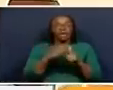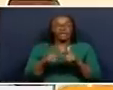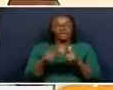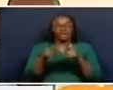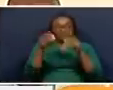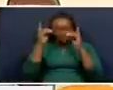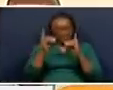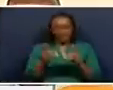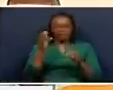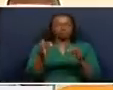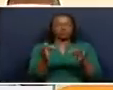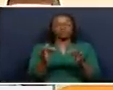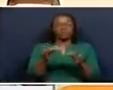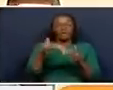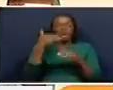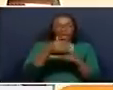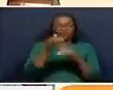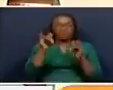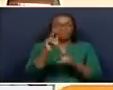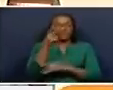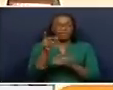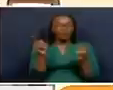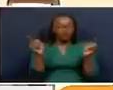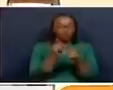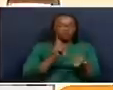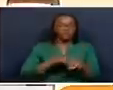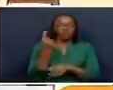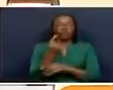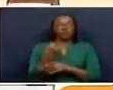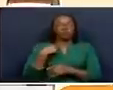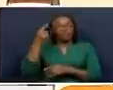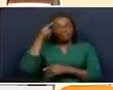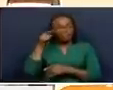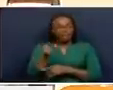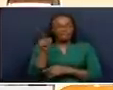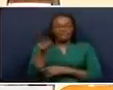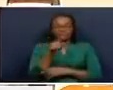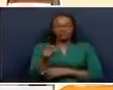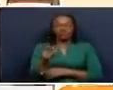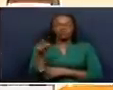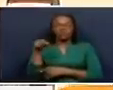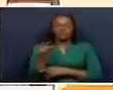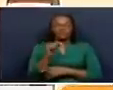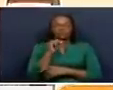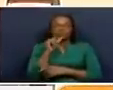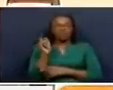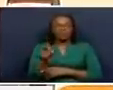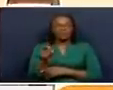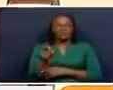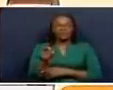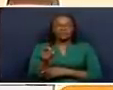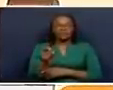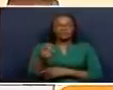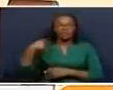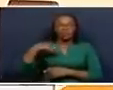being in Kenya for only a few hours. I think it is insulting, and I think they ought to be told that it's not theirs to say. We can't go into their countries and say